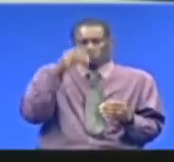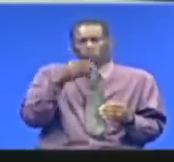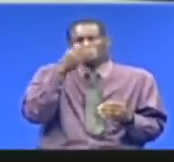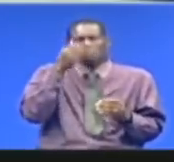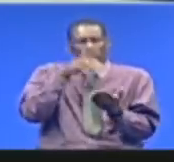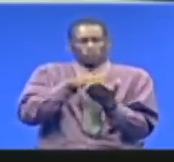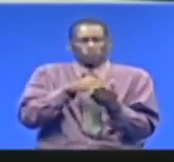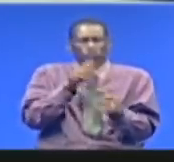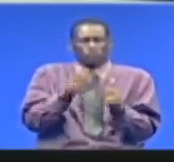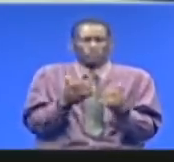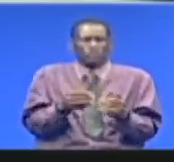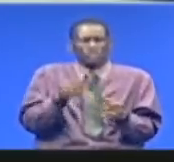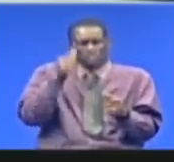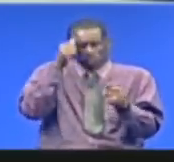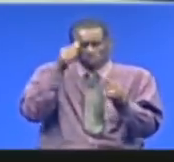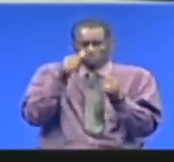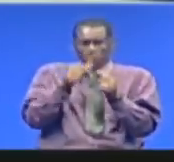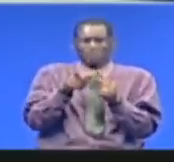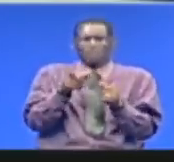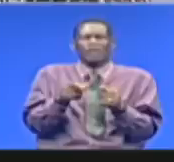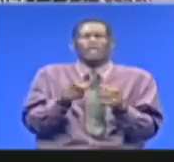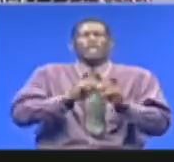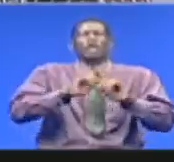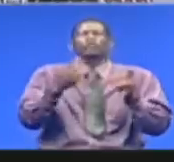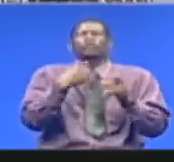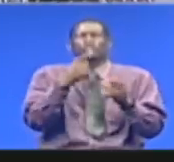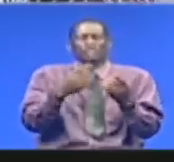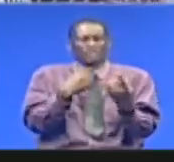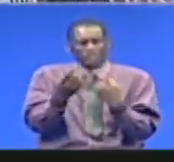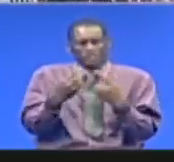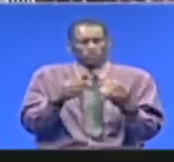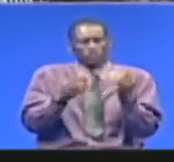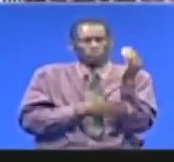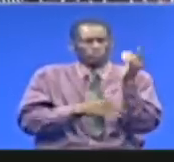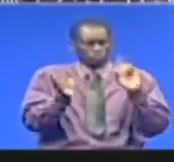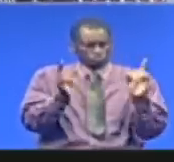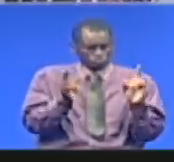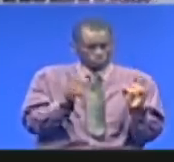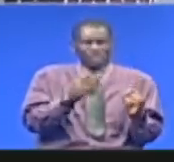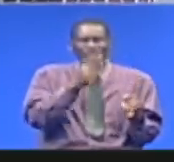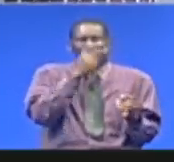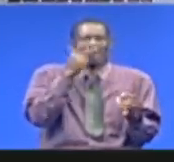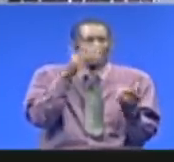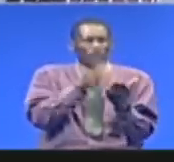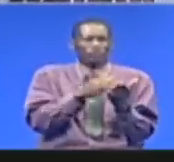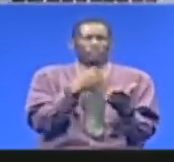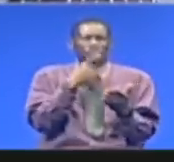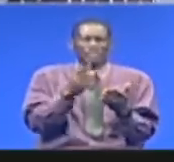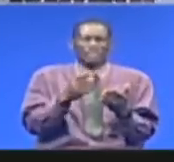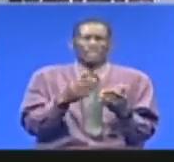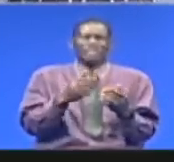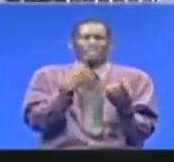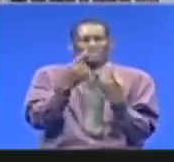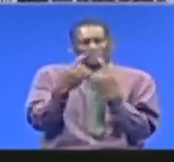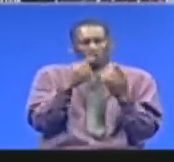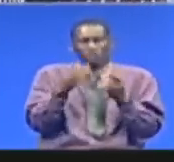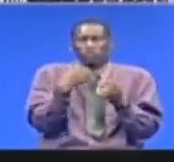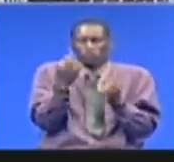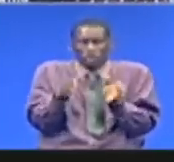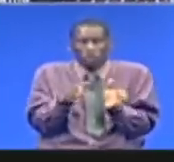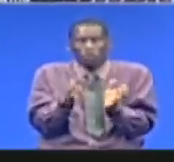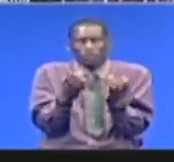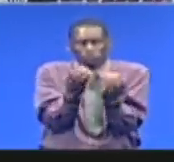You know, remember, yeah, he has not said that dialogue is bad. Mm-hmm. He said dialogue, he kept on saying dialogue is the way to go for